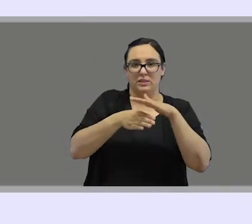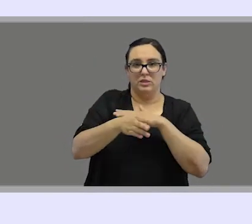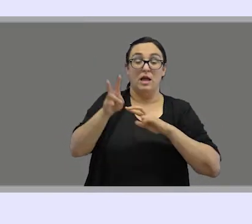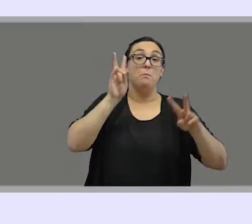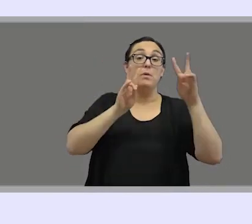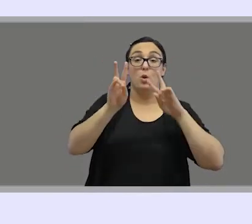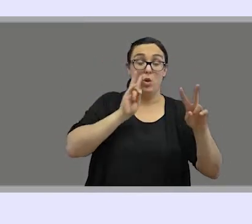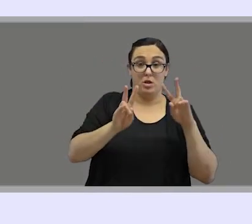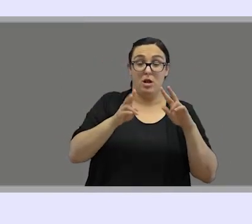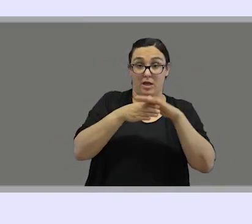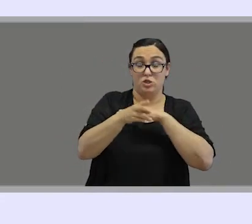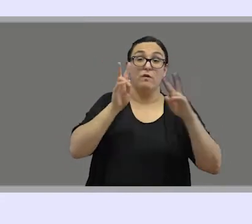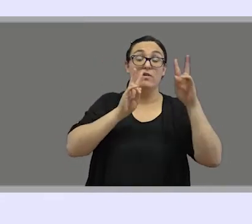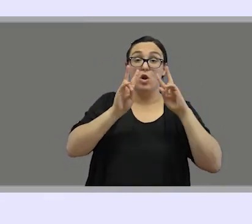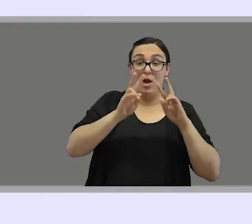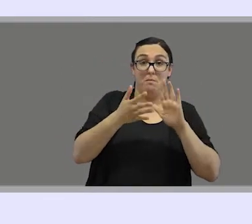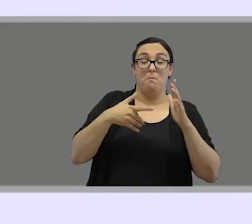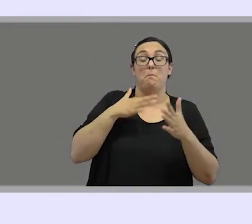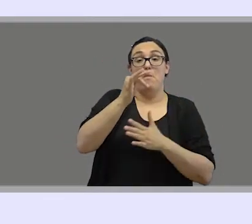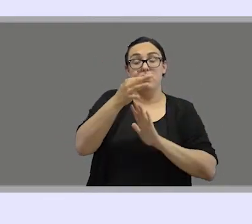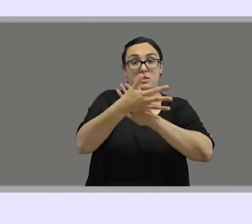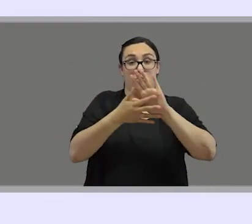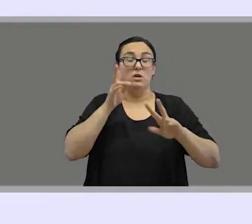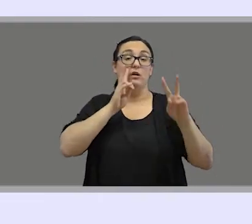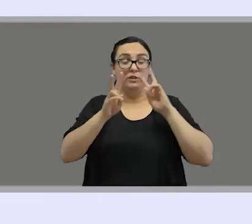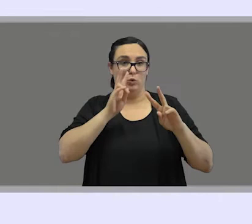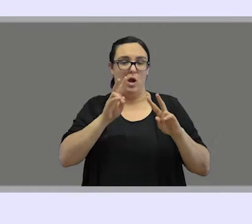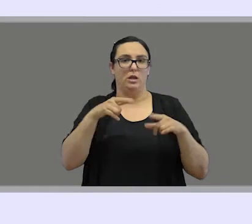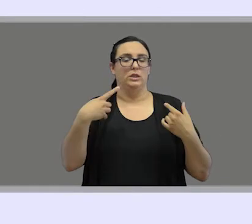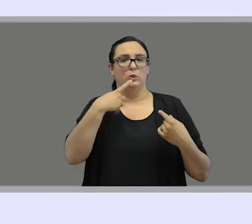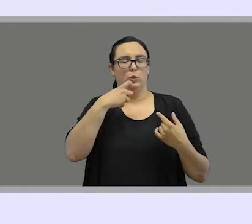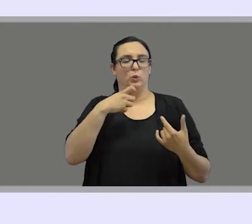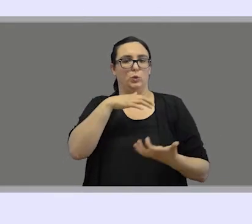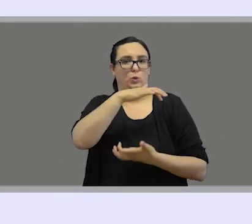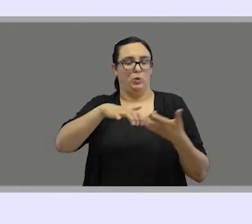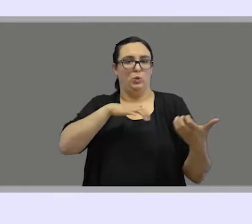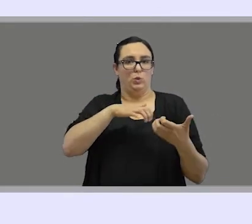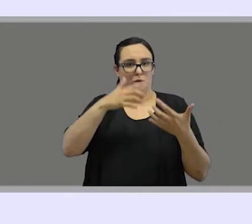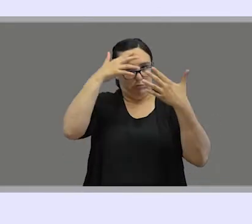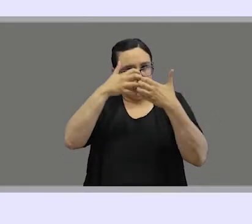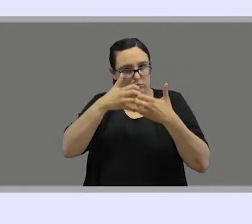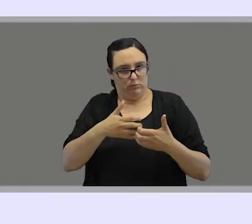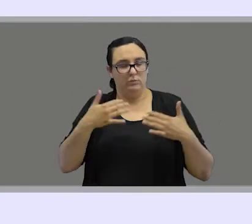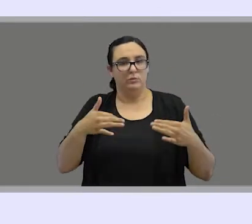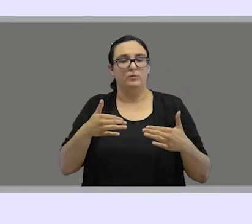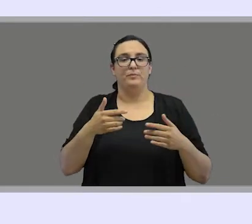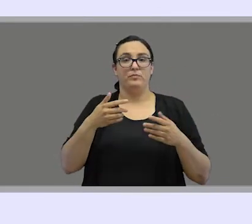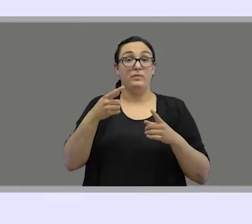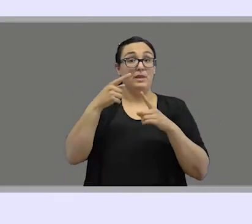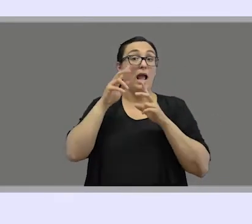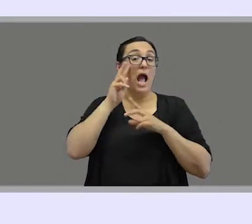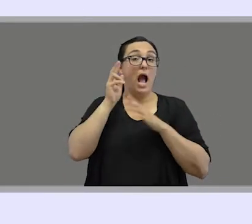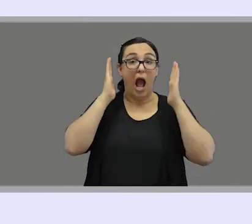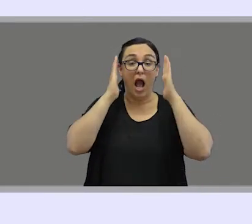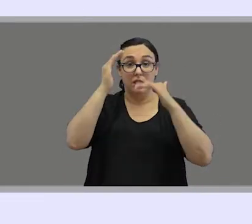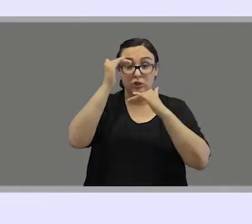accessing visual media and sign languages is a difficult task because it implies